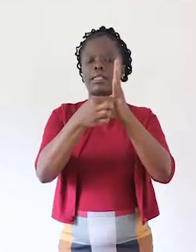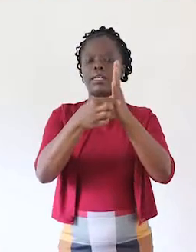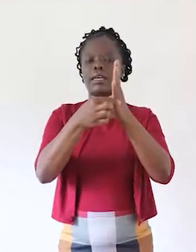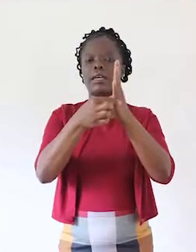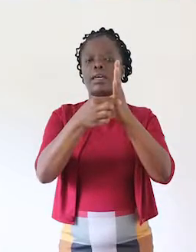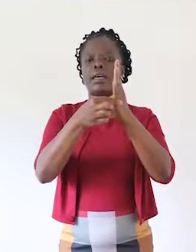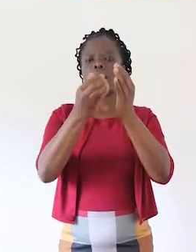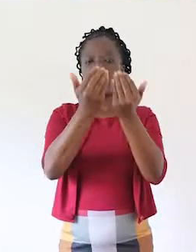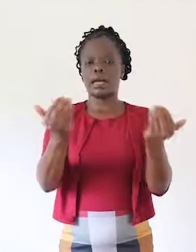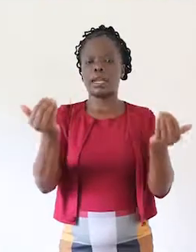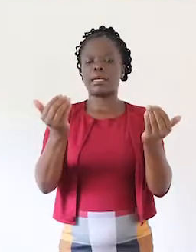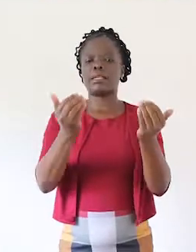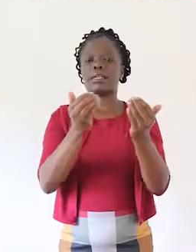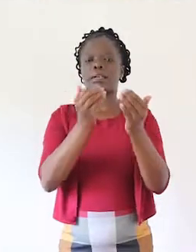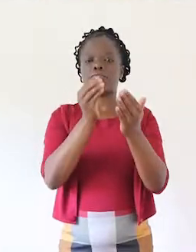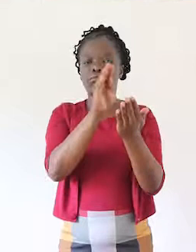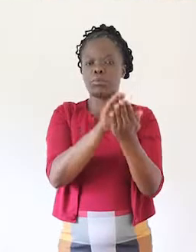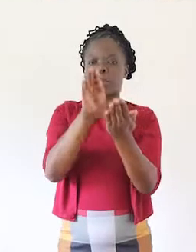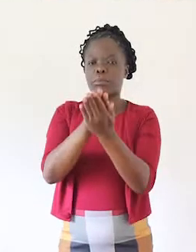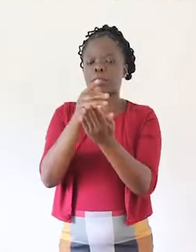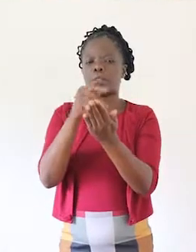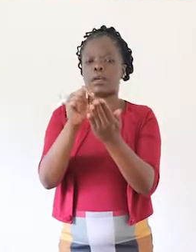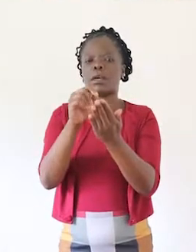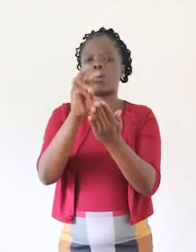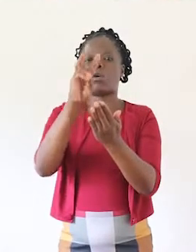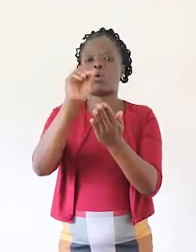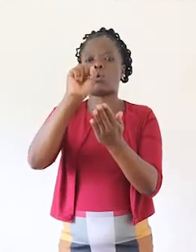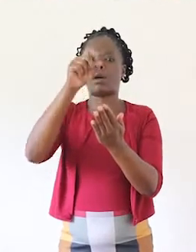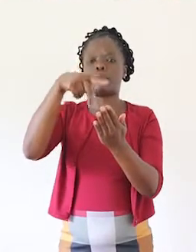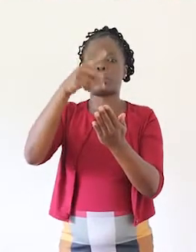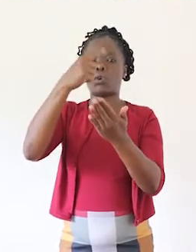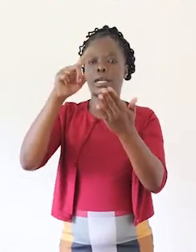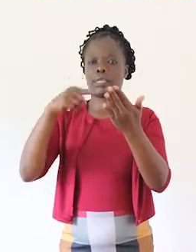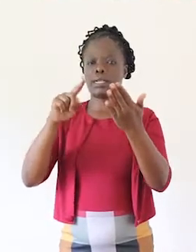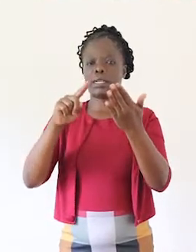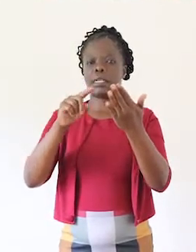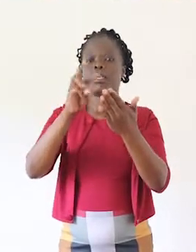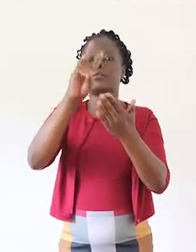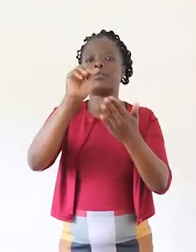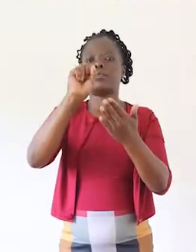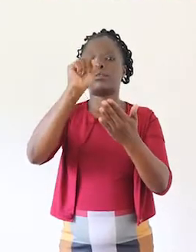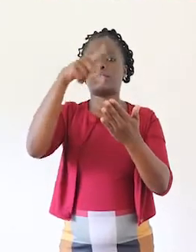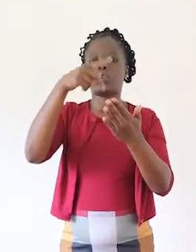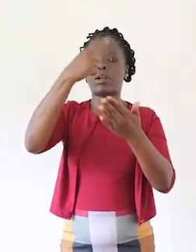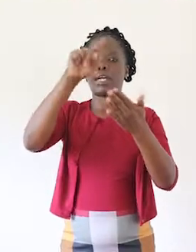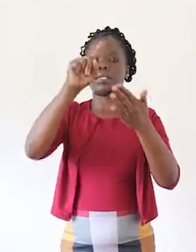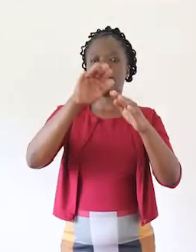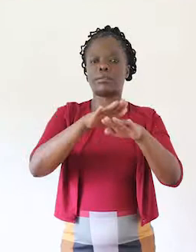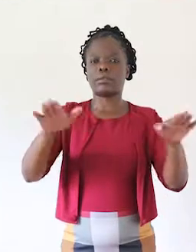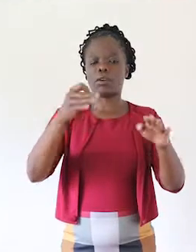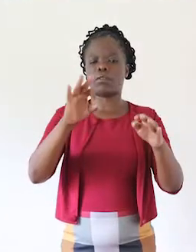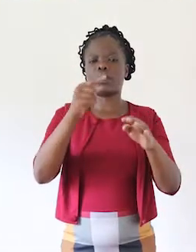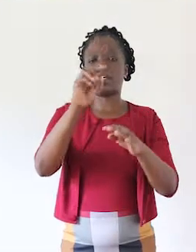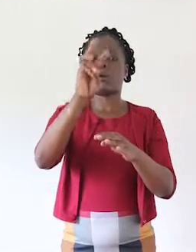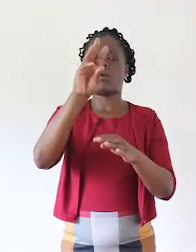learner in loading the warps correctly through the handle on the loom, setting the warps to correct tension